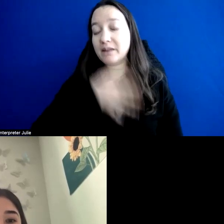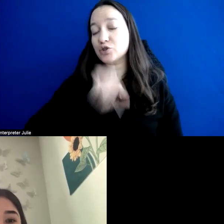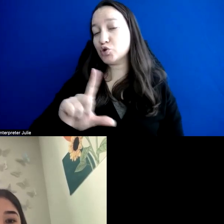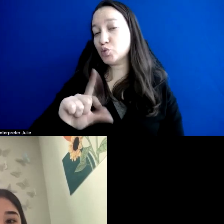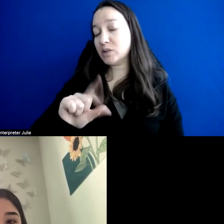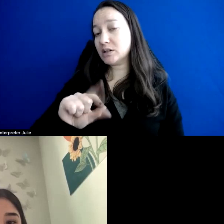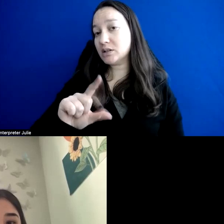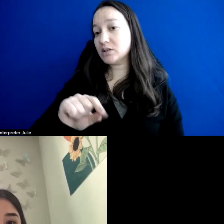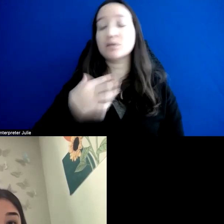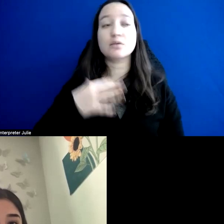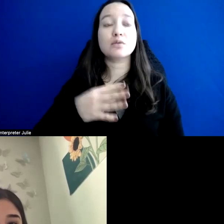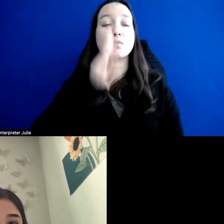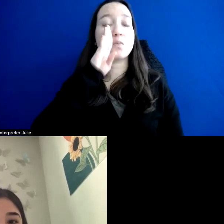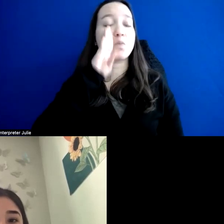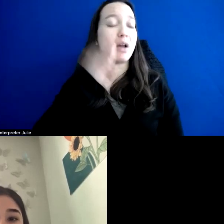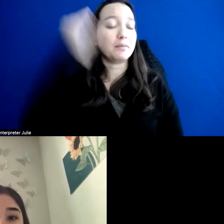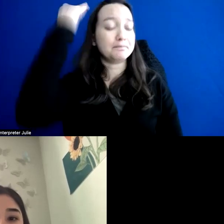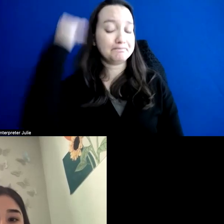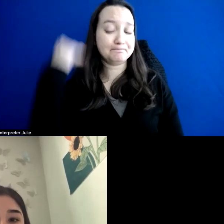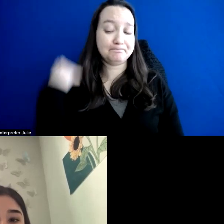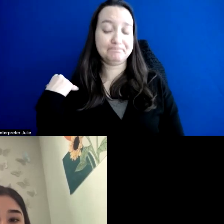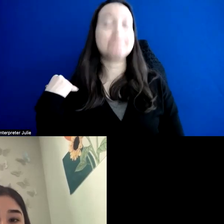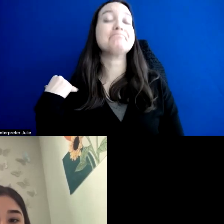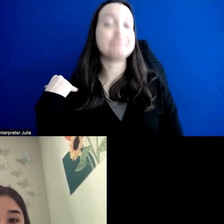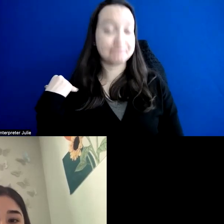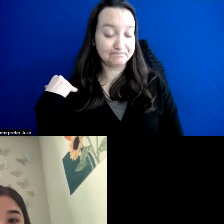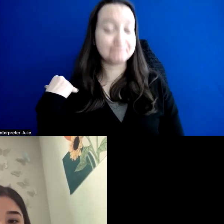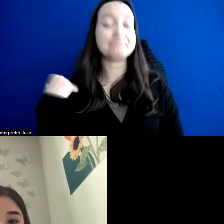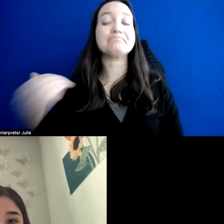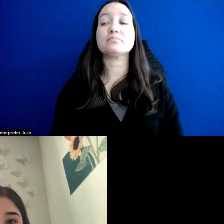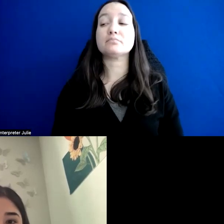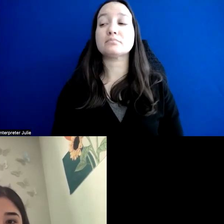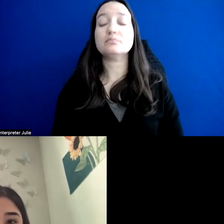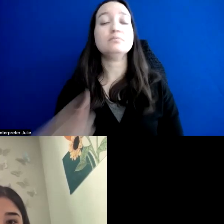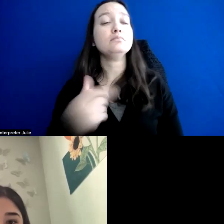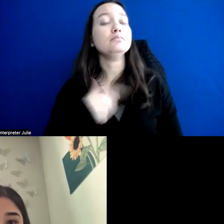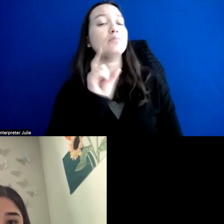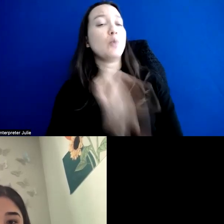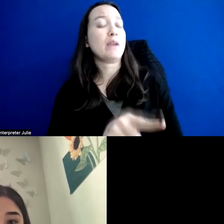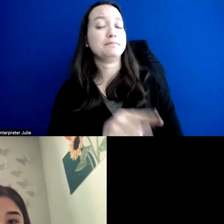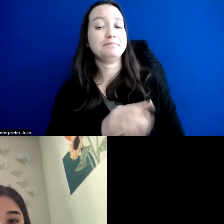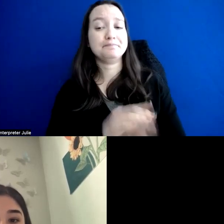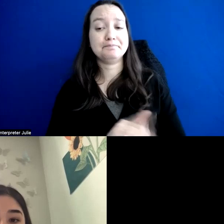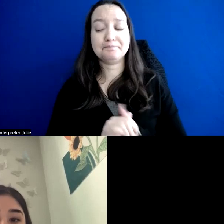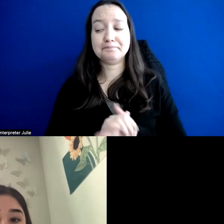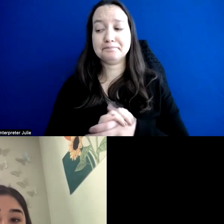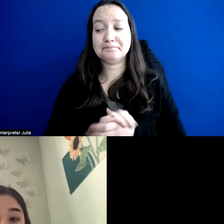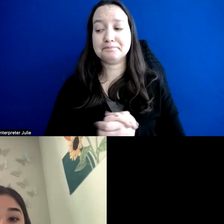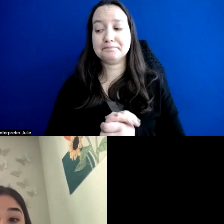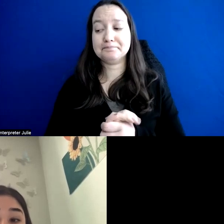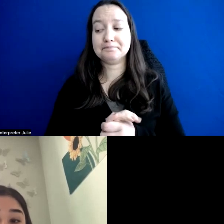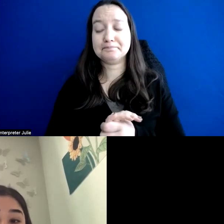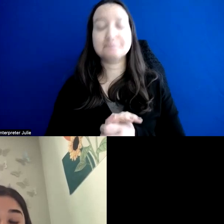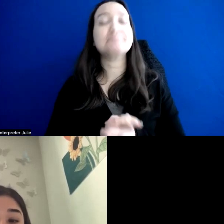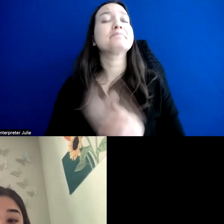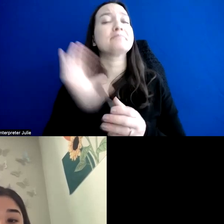and I have brown medium length hair. And I would like to ask the question, in